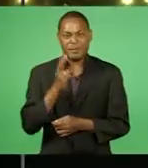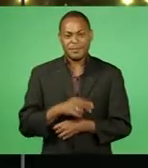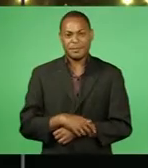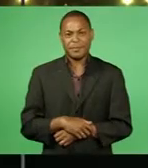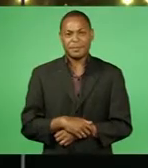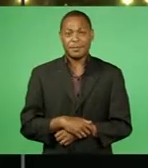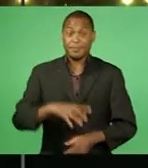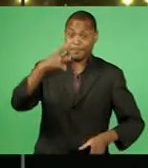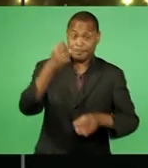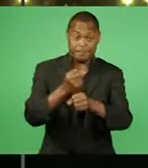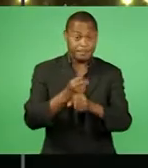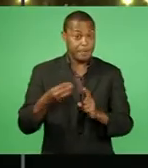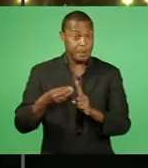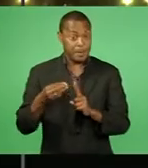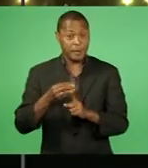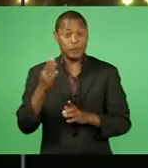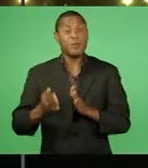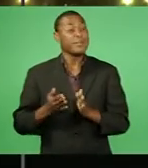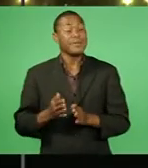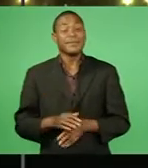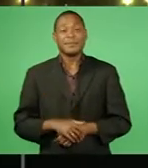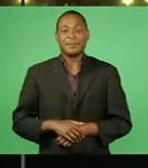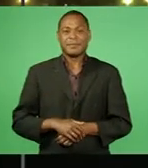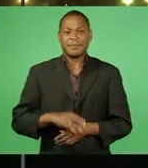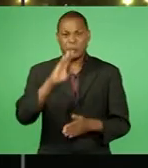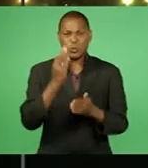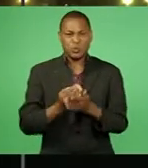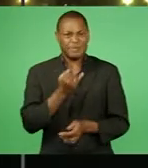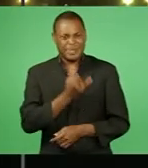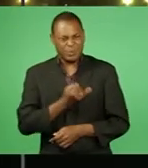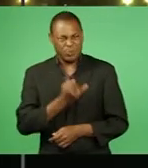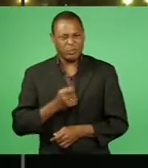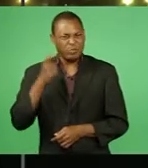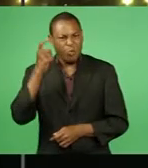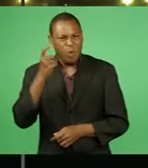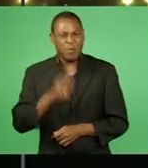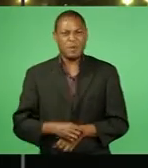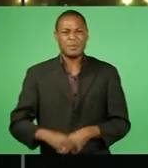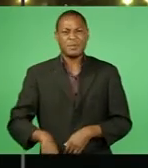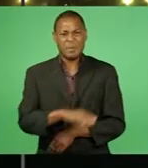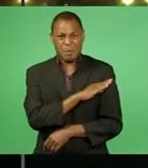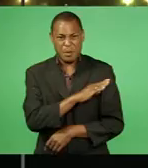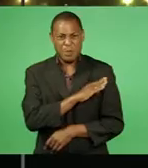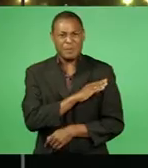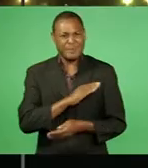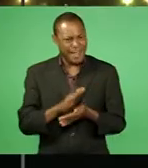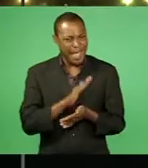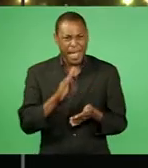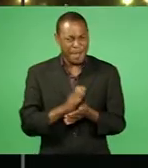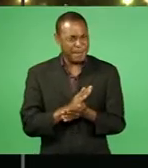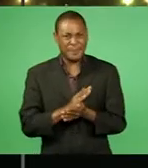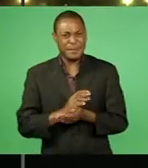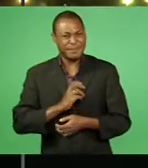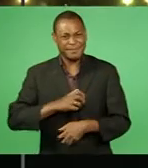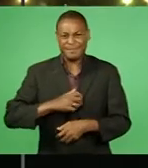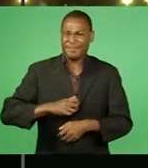And recapping our main stories, student injuries, worry compensation commission, Prime Minister pleased with rehabilitation progress, and